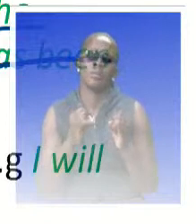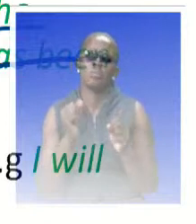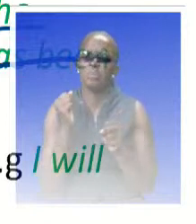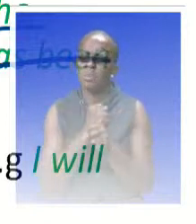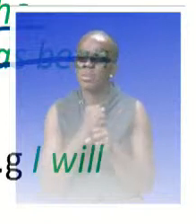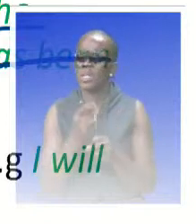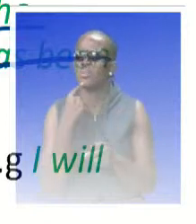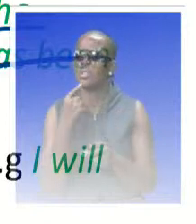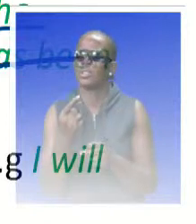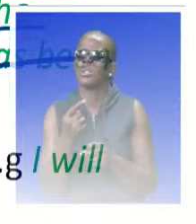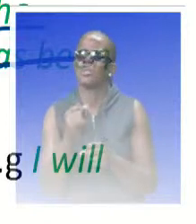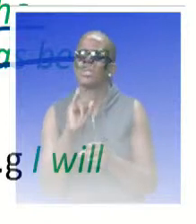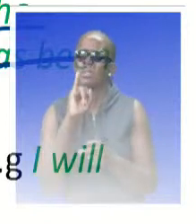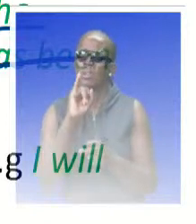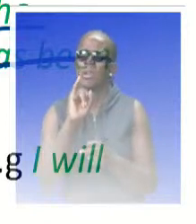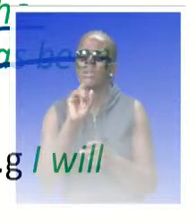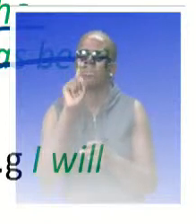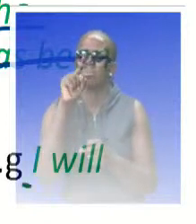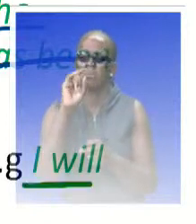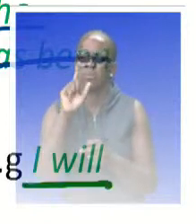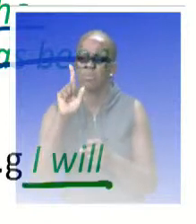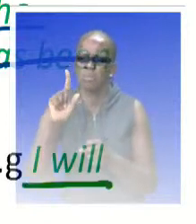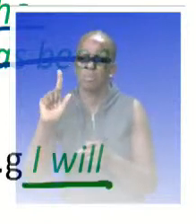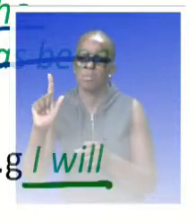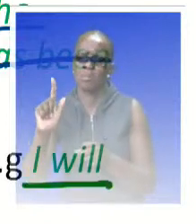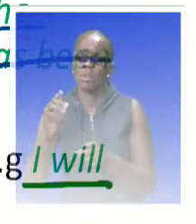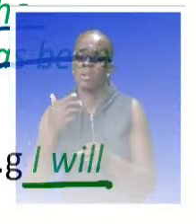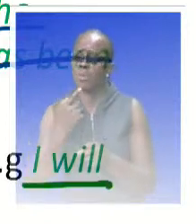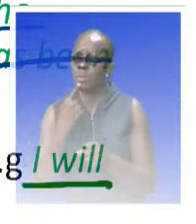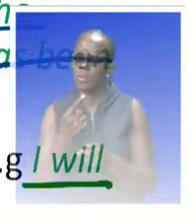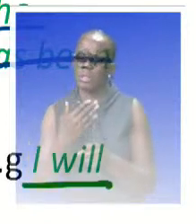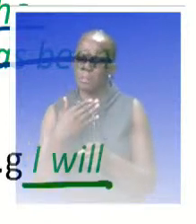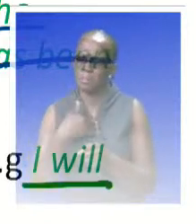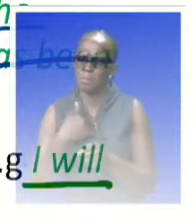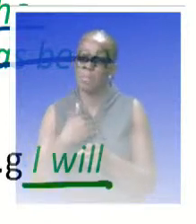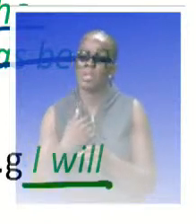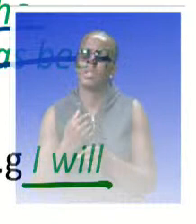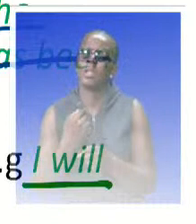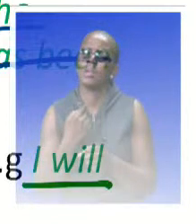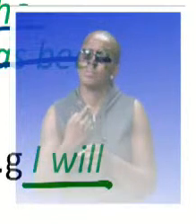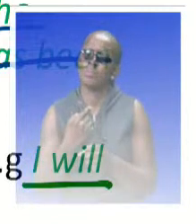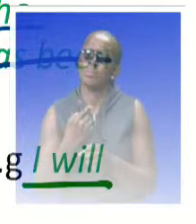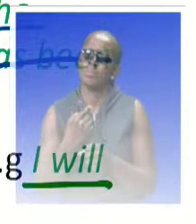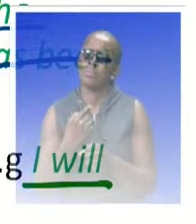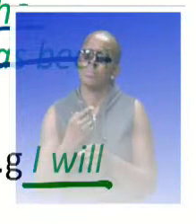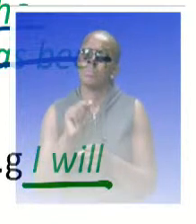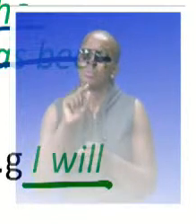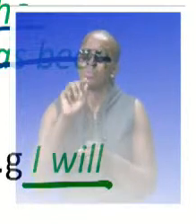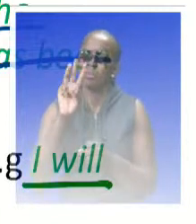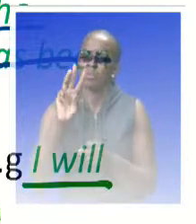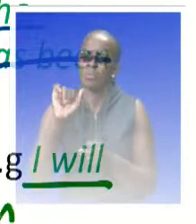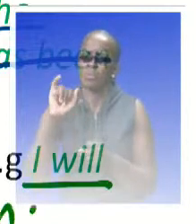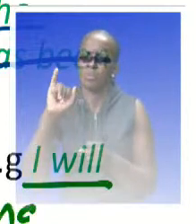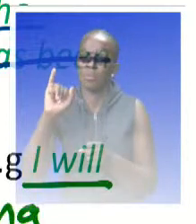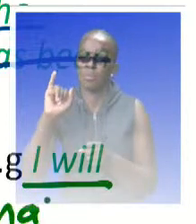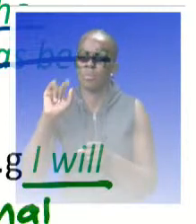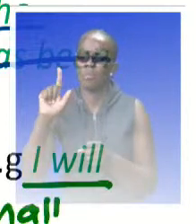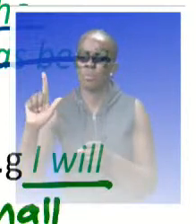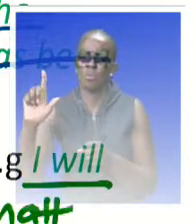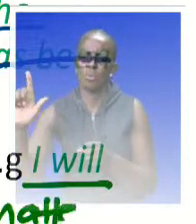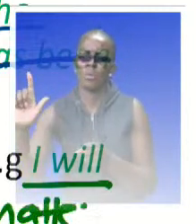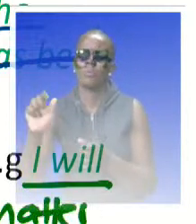an informal language and say I will do what? I will investigate. Then you can continue to say I